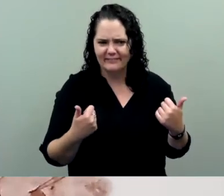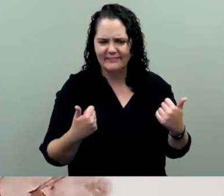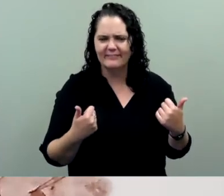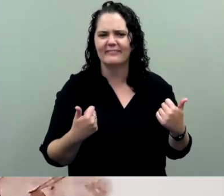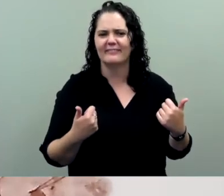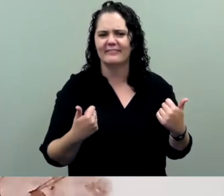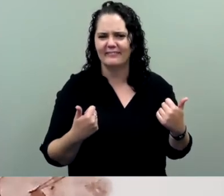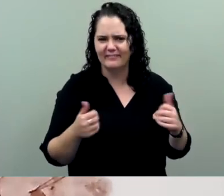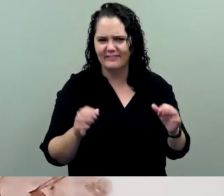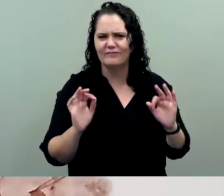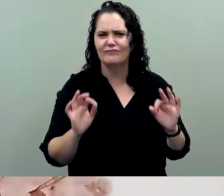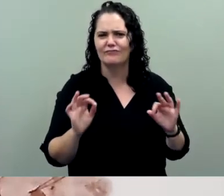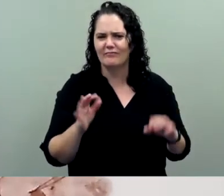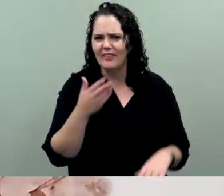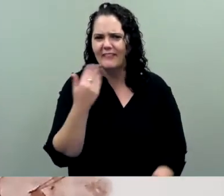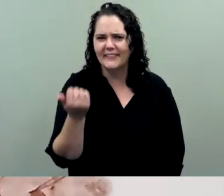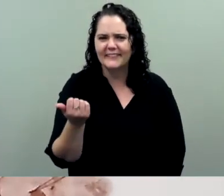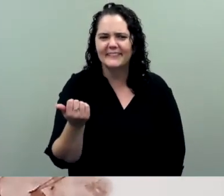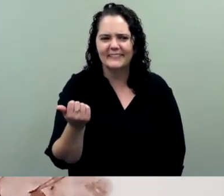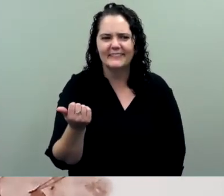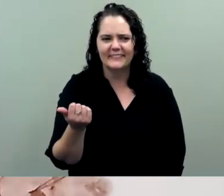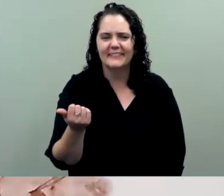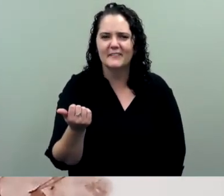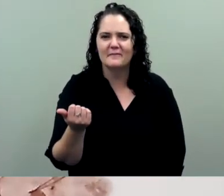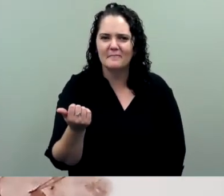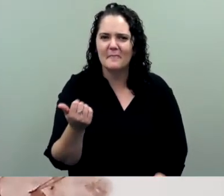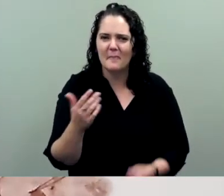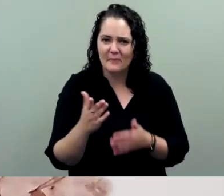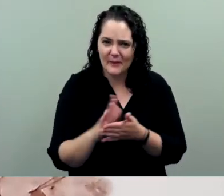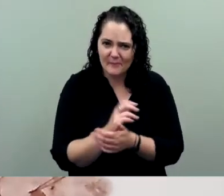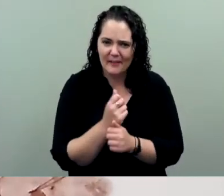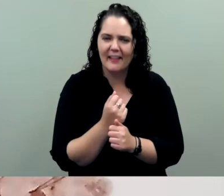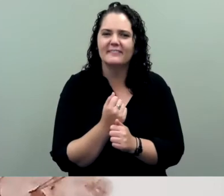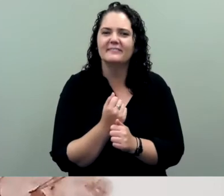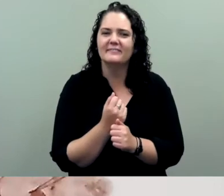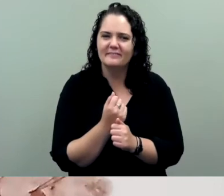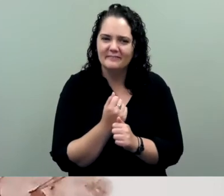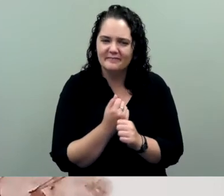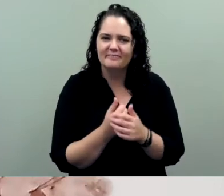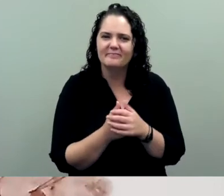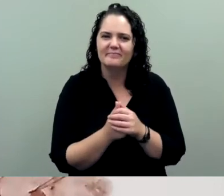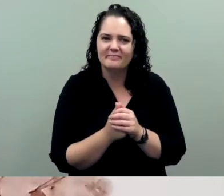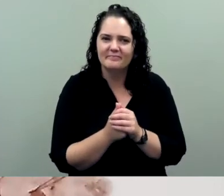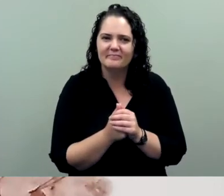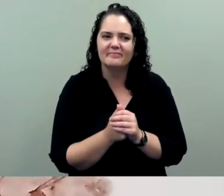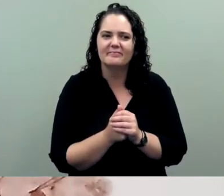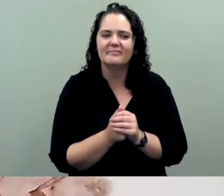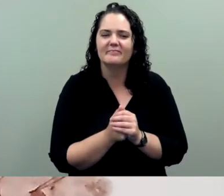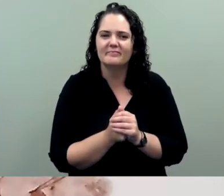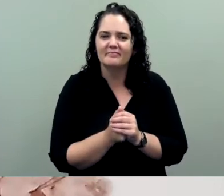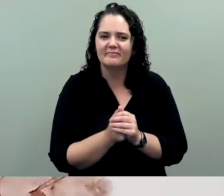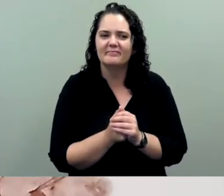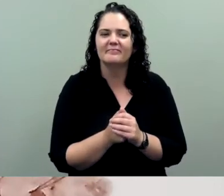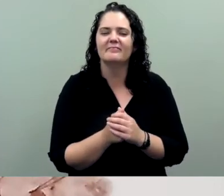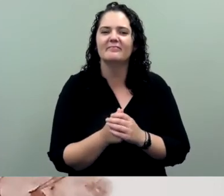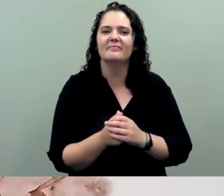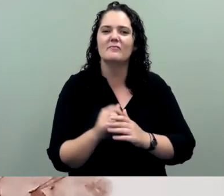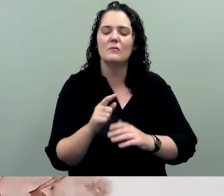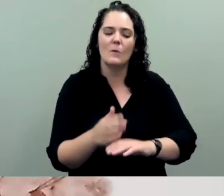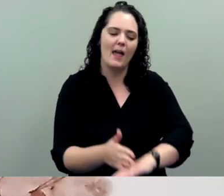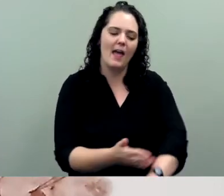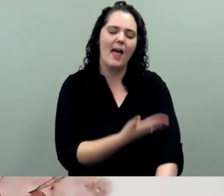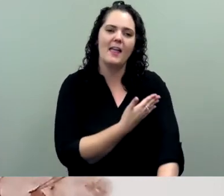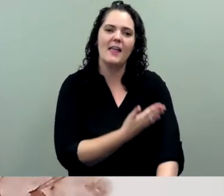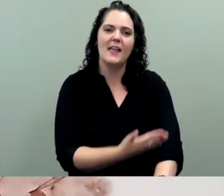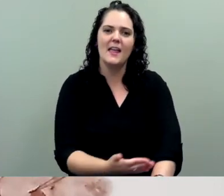a pen. Nice. Yep. So good. Oh yeah. Good. Don't cut off the circulation to your arms or anything like